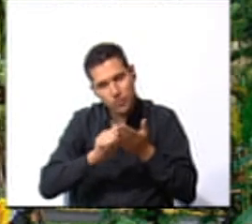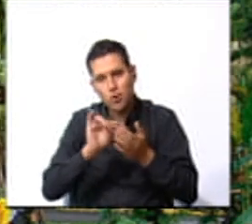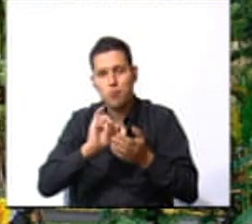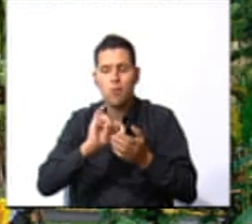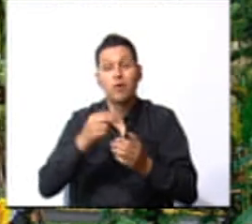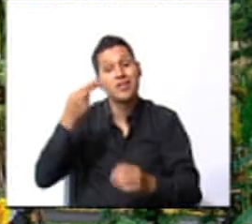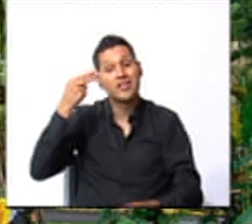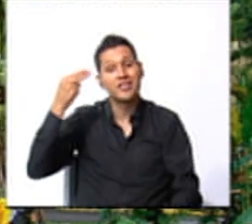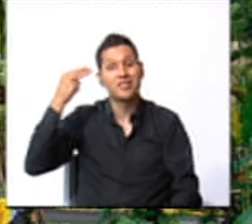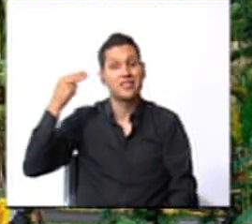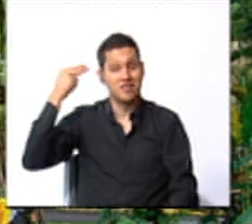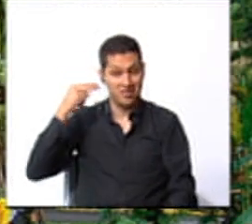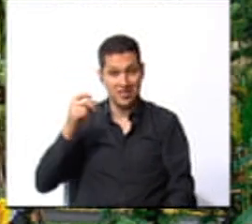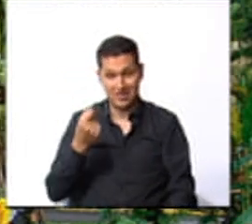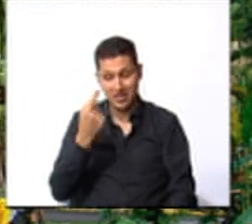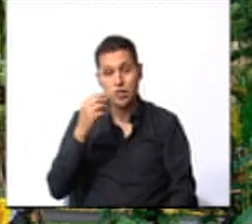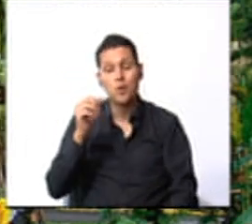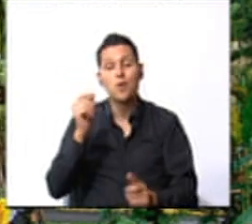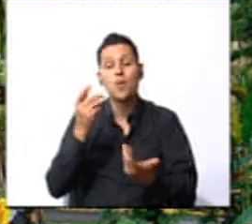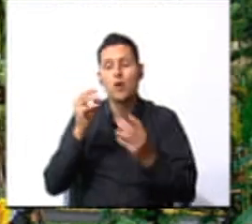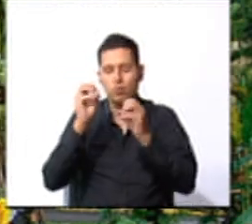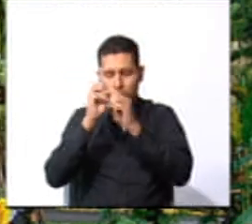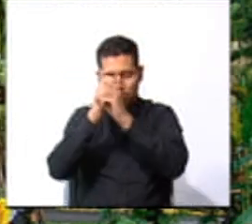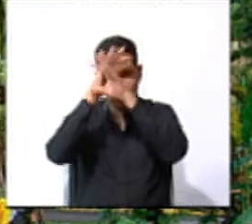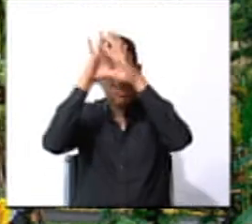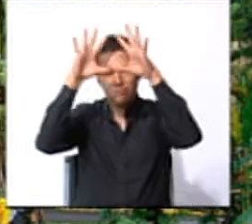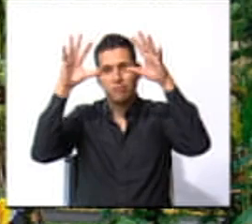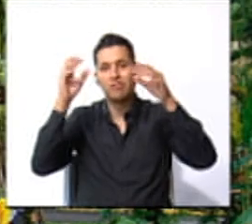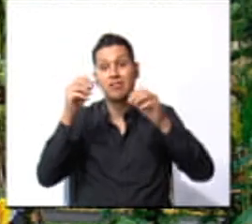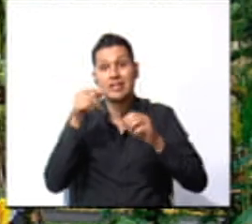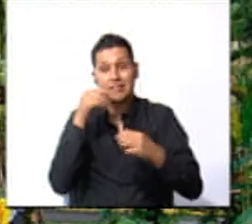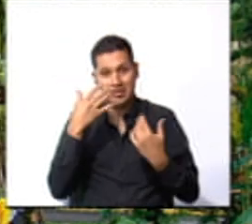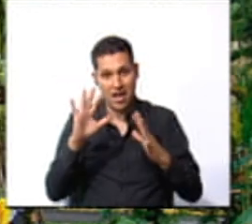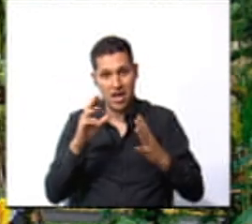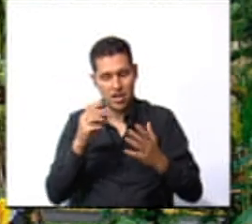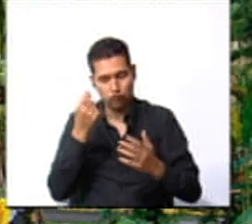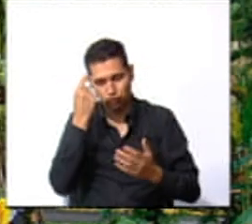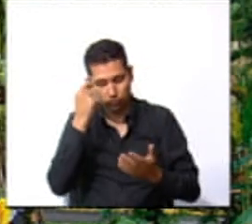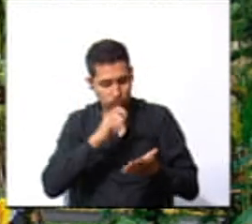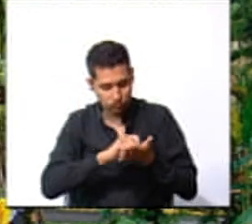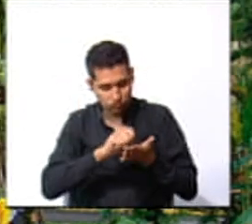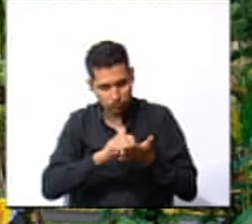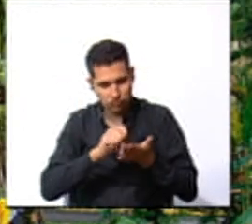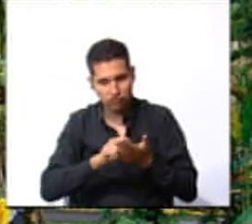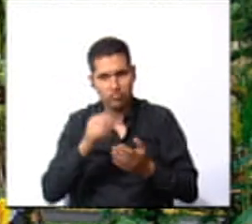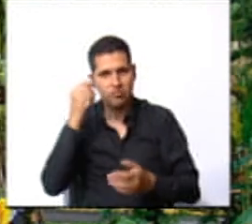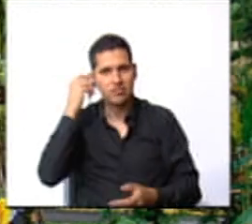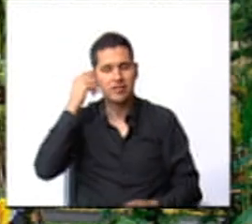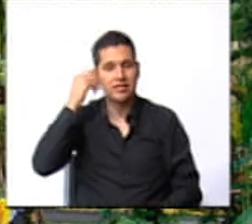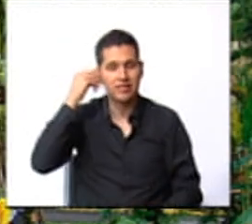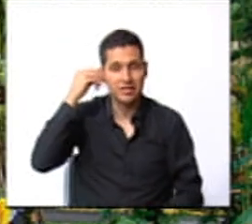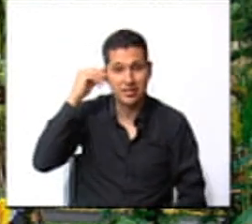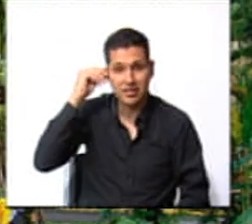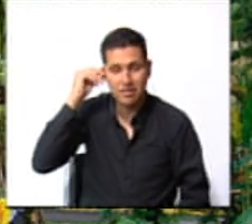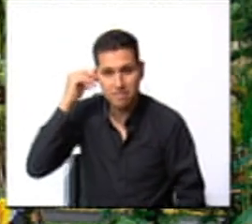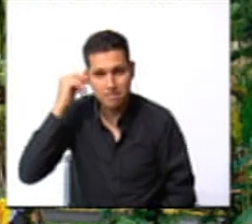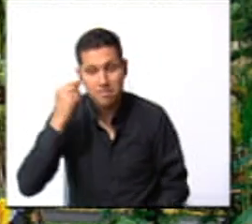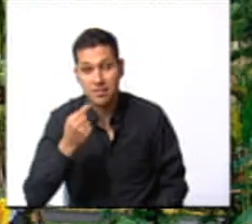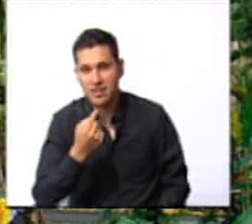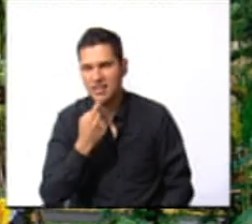story, right? Okay, today we are going to write a descriptive